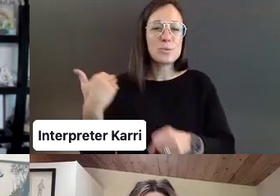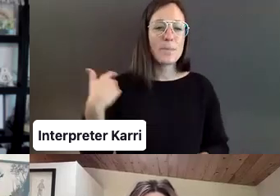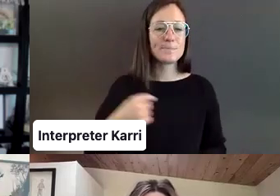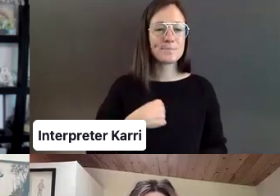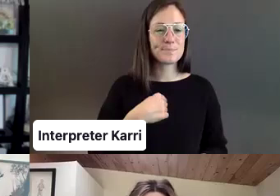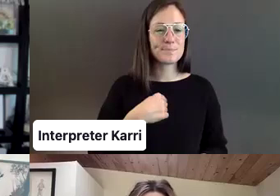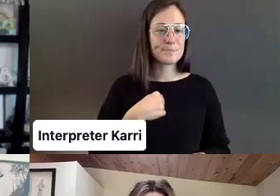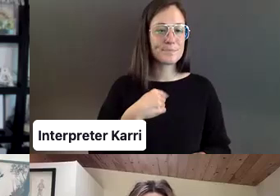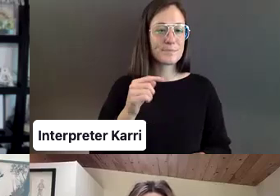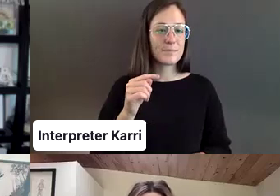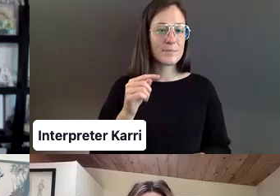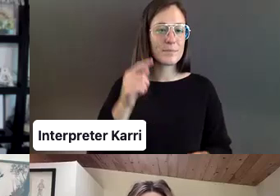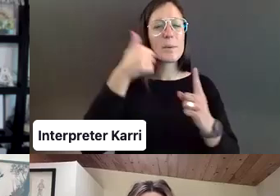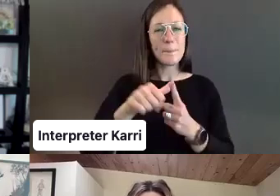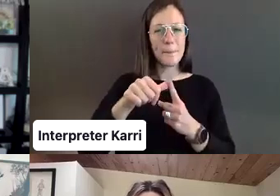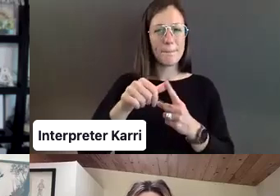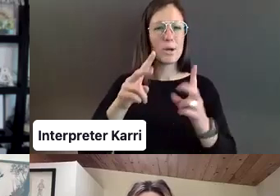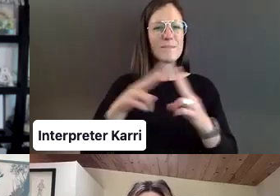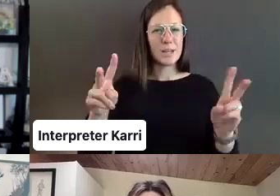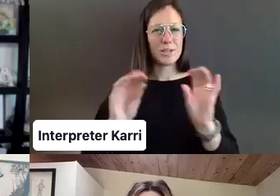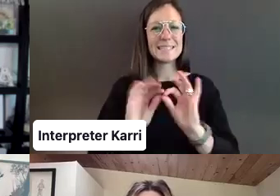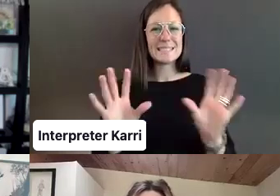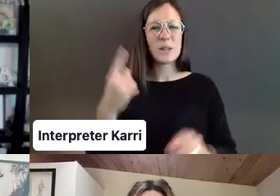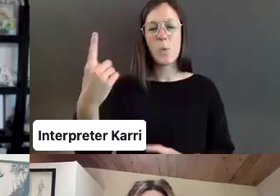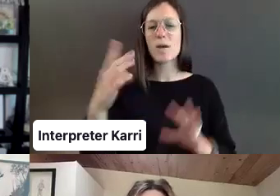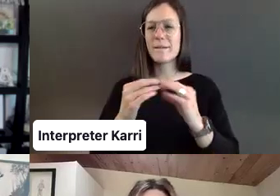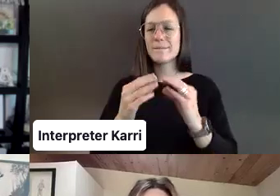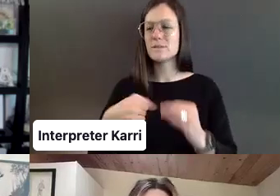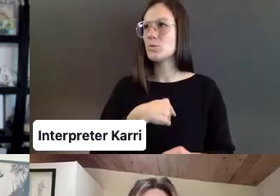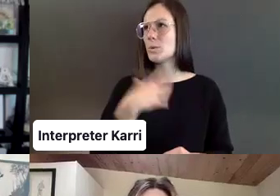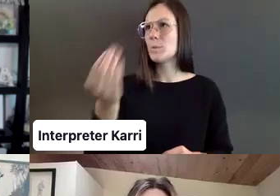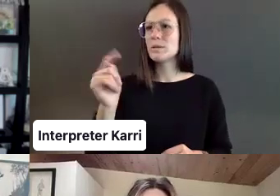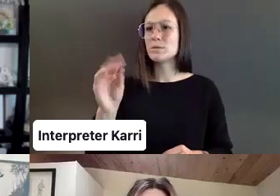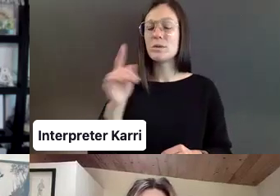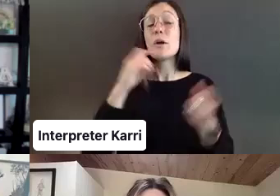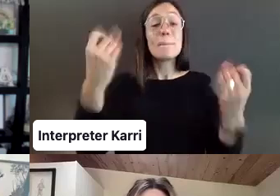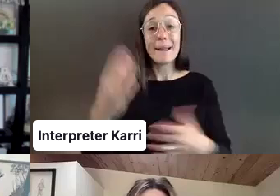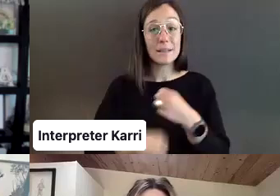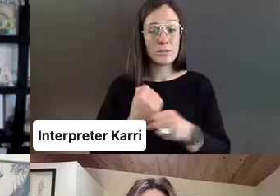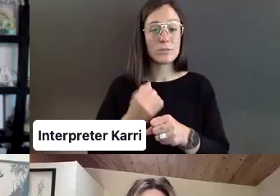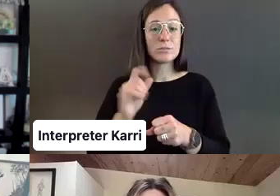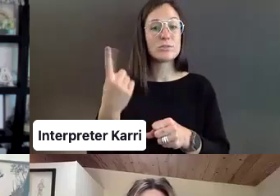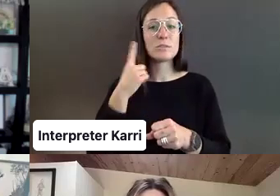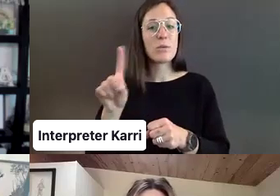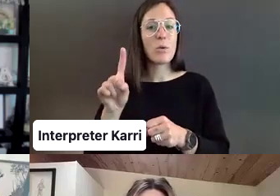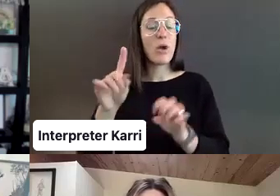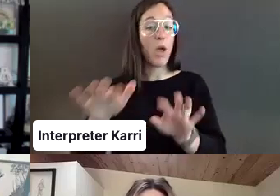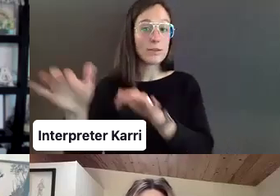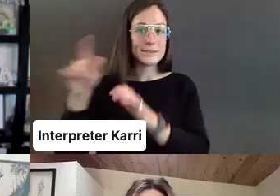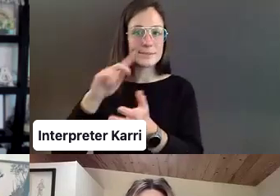I remember very distinctly one convention we were at, and for years, just for the audience's purposes,